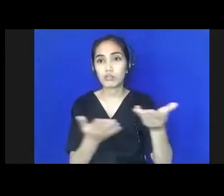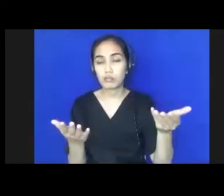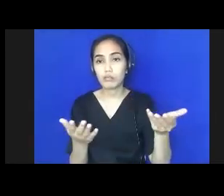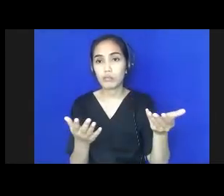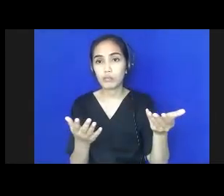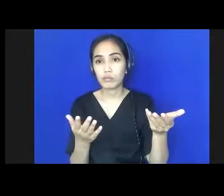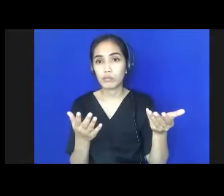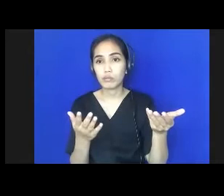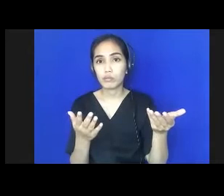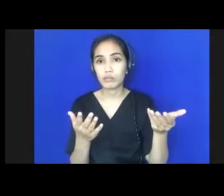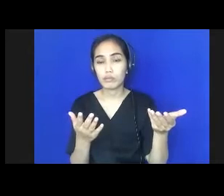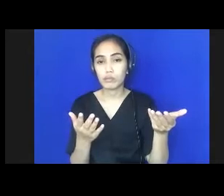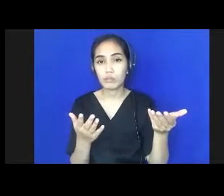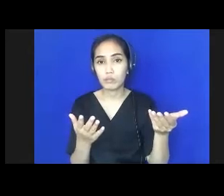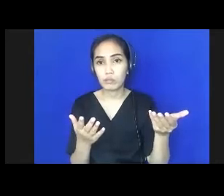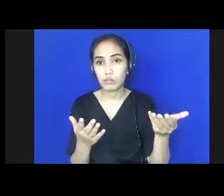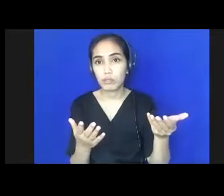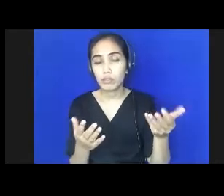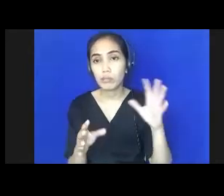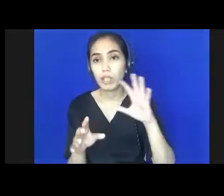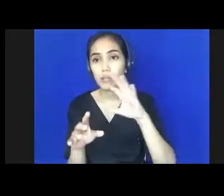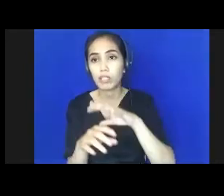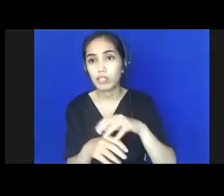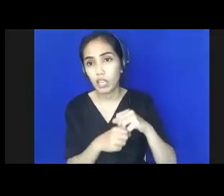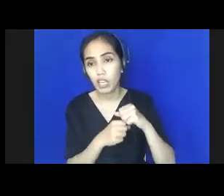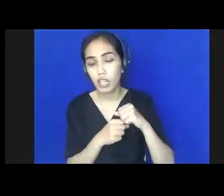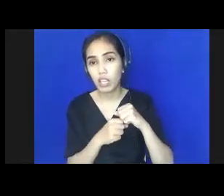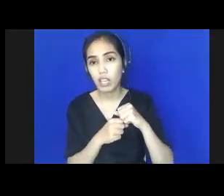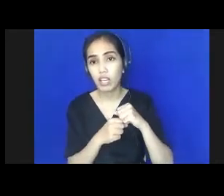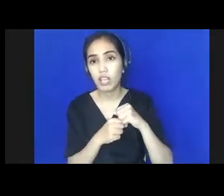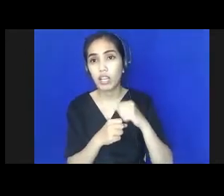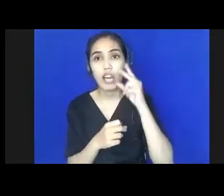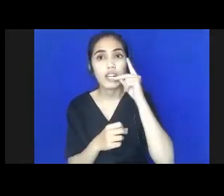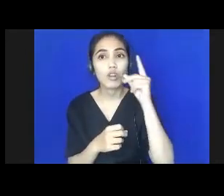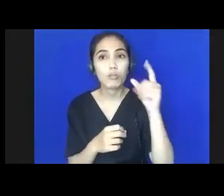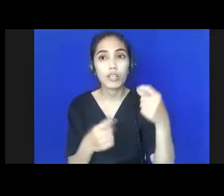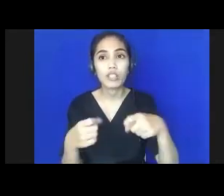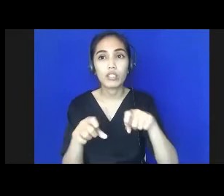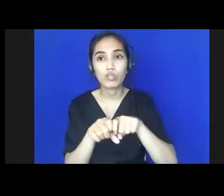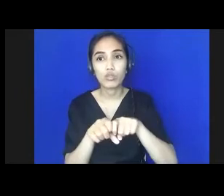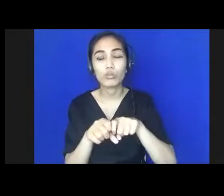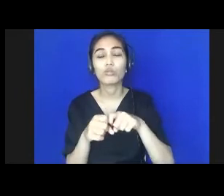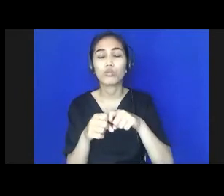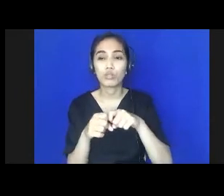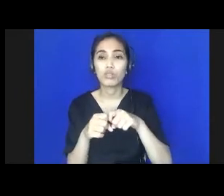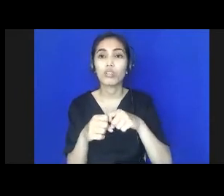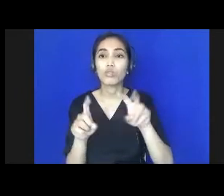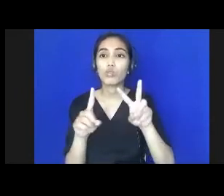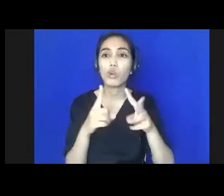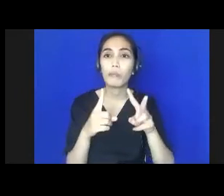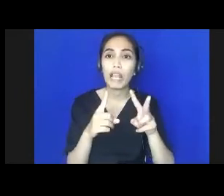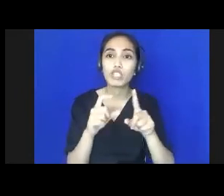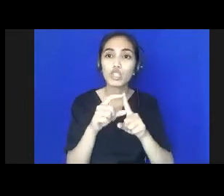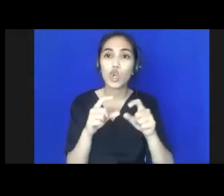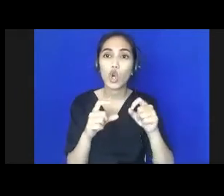took them in the recommended dose, which was 12 supplements in 6 months. But by 2020, 2/3